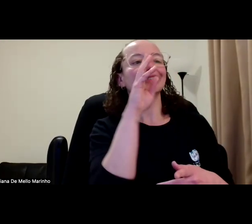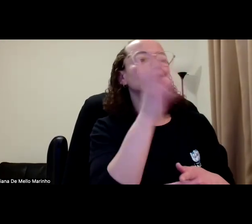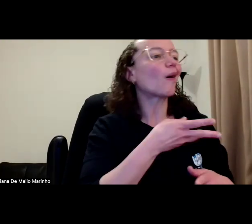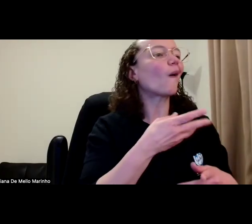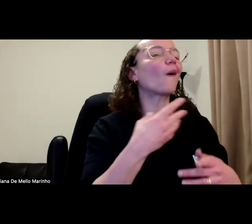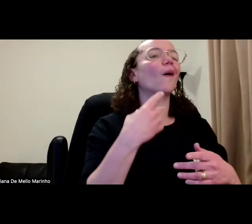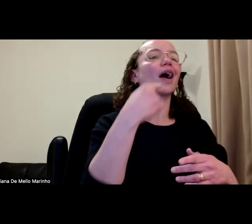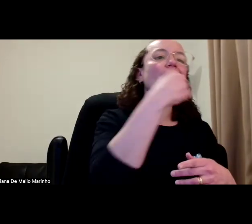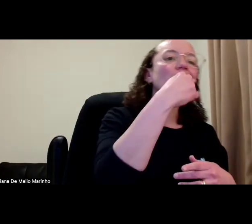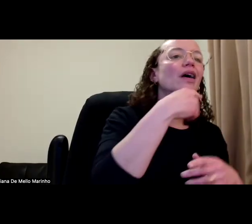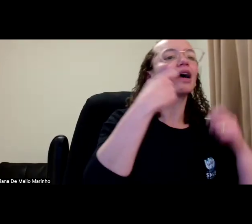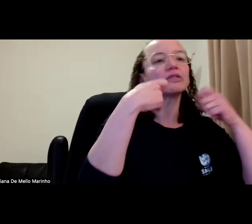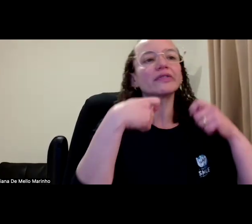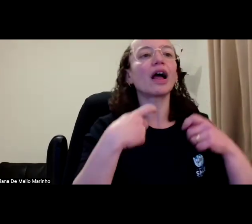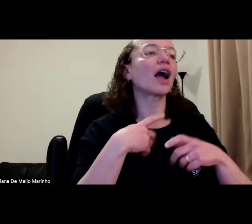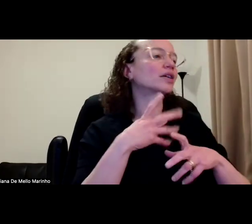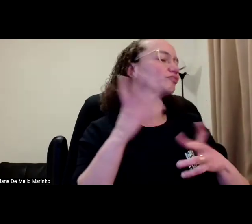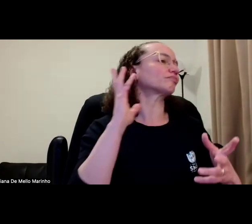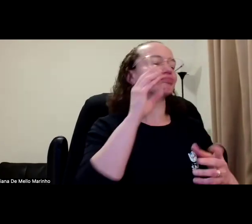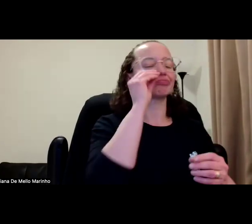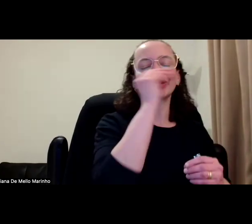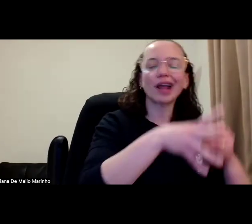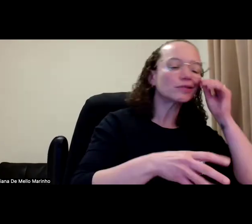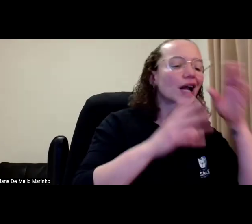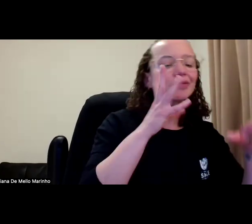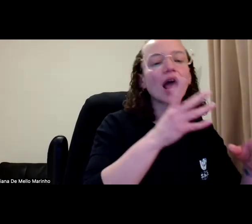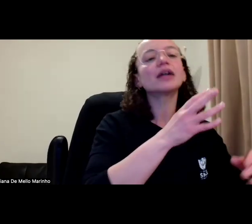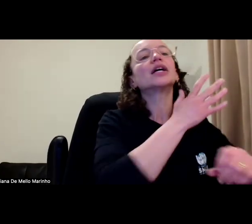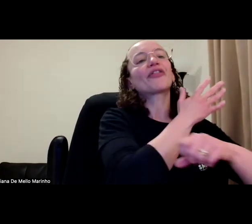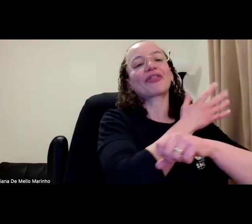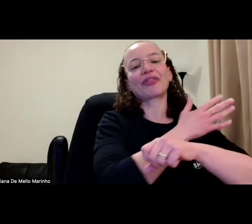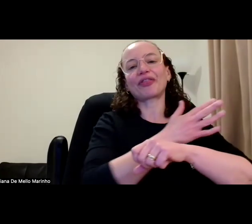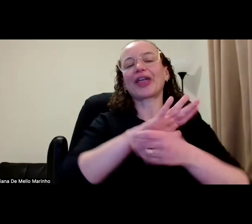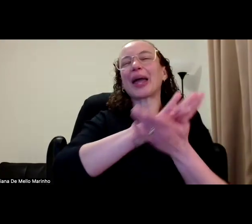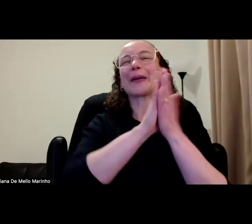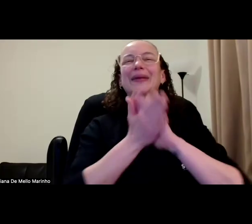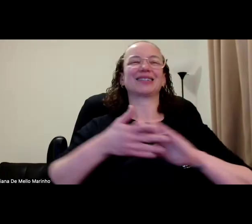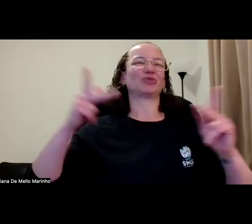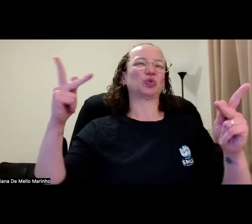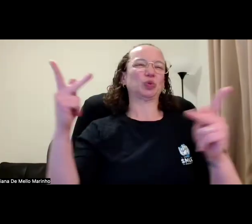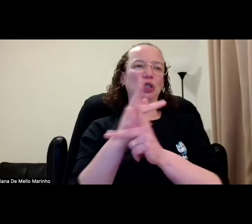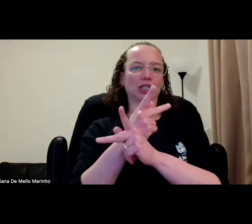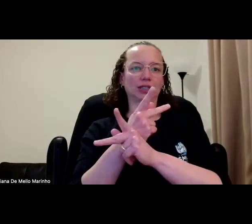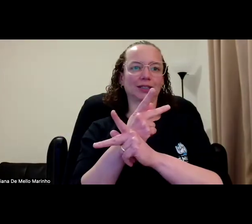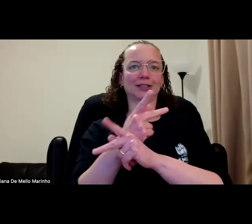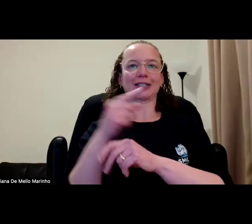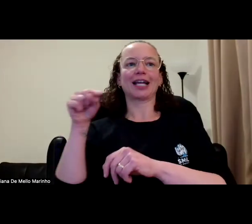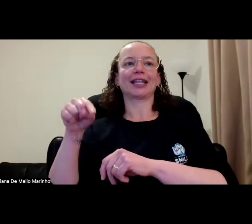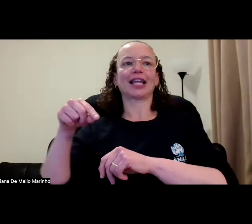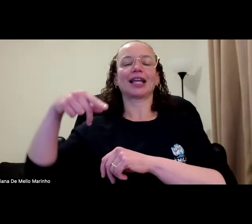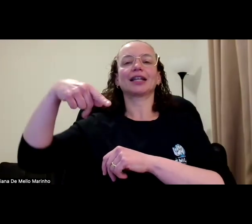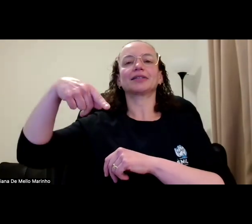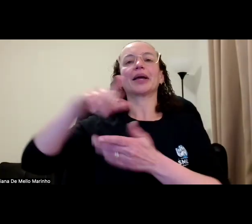If the patient is ignoring their brushing or not flossing, they're like, I don't care, then it